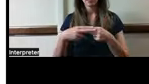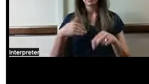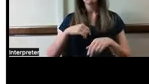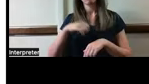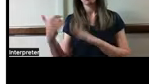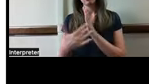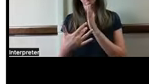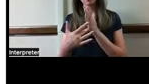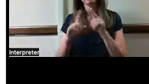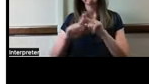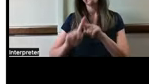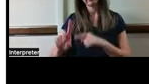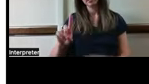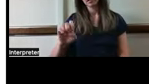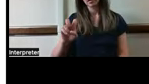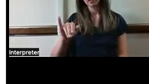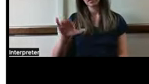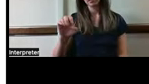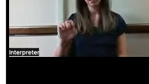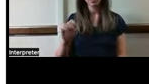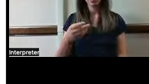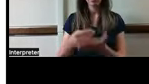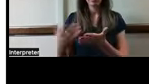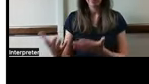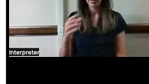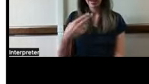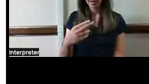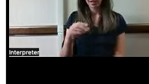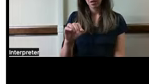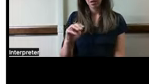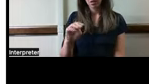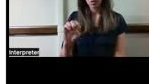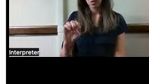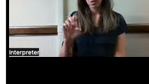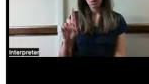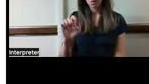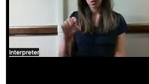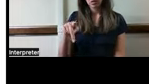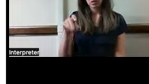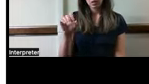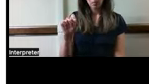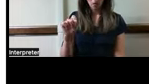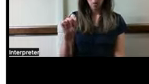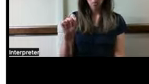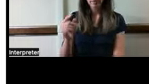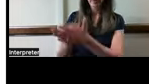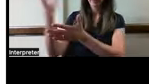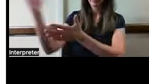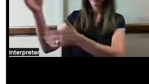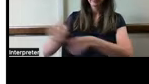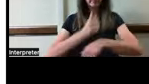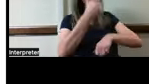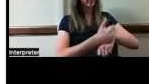that are available off the shelf at Home Depot that you can go get and set up your own passive home